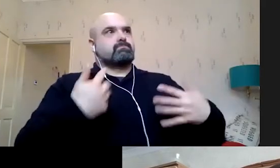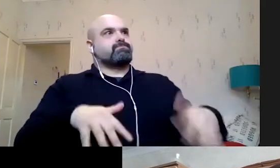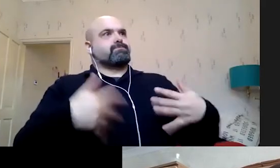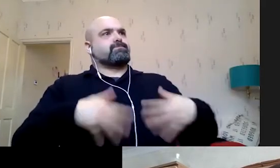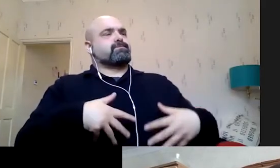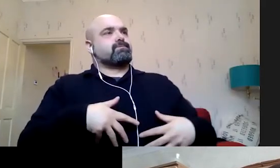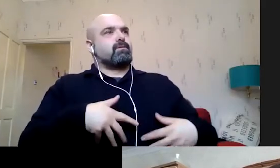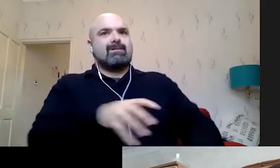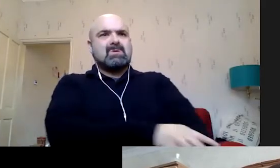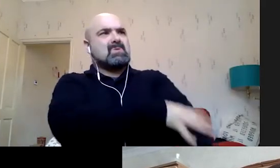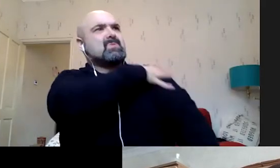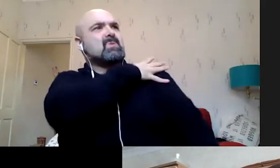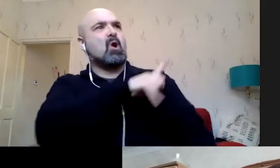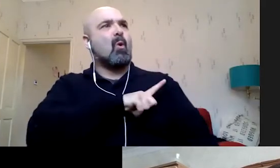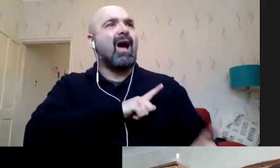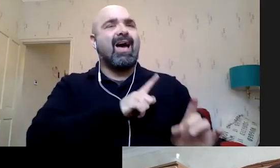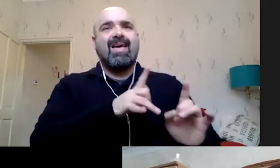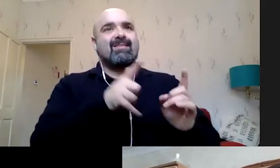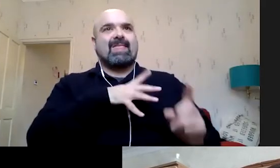around like-minded people and just